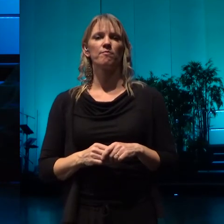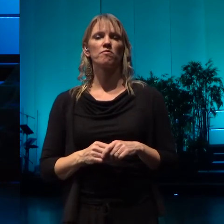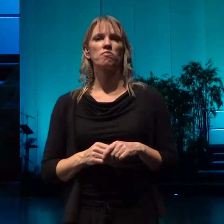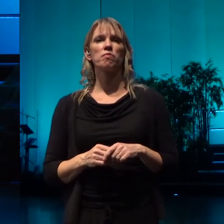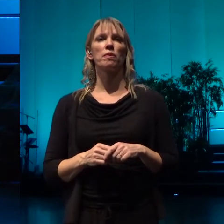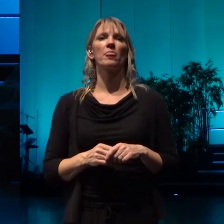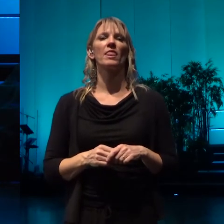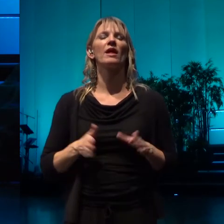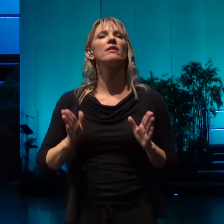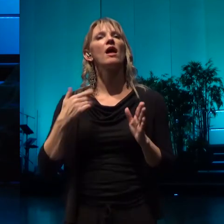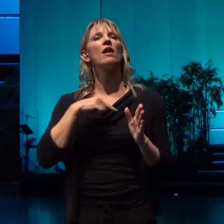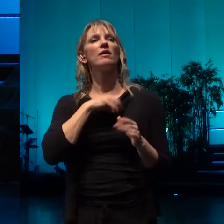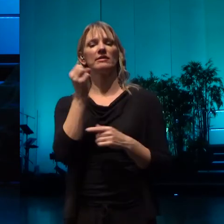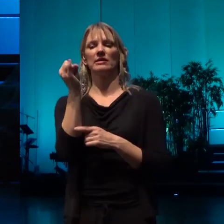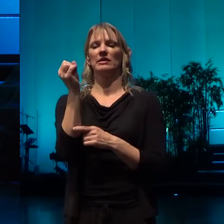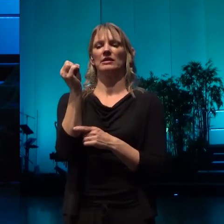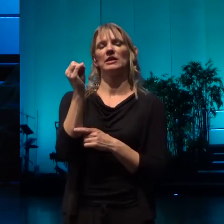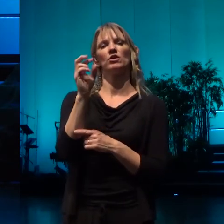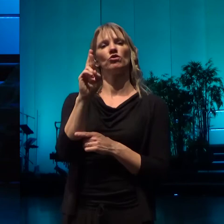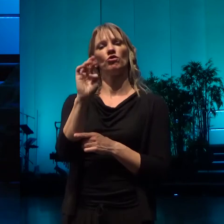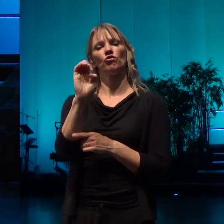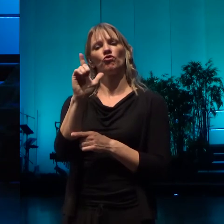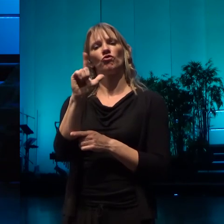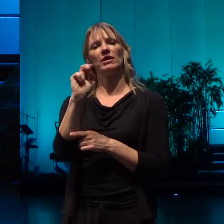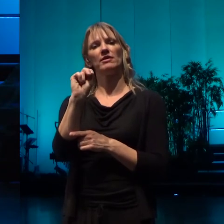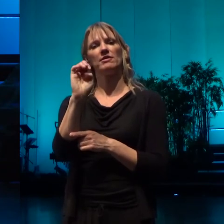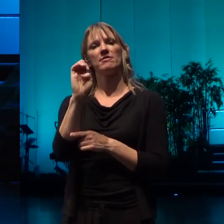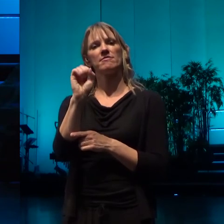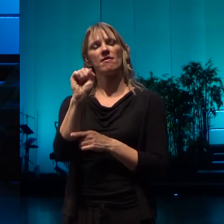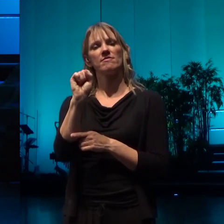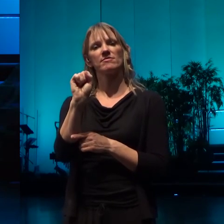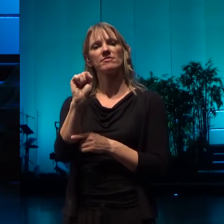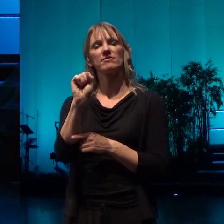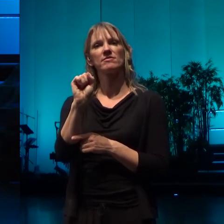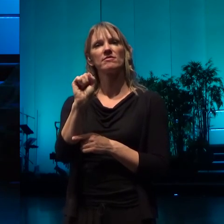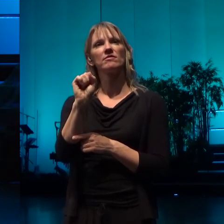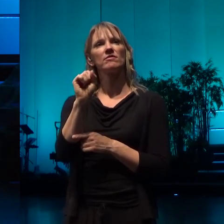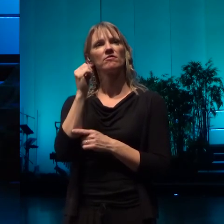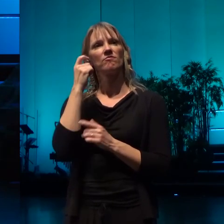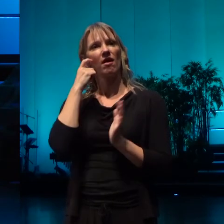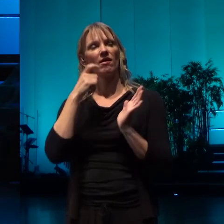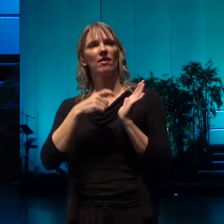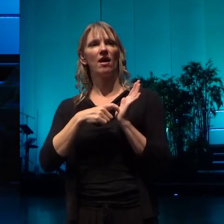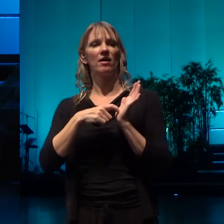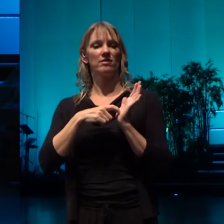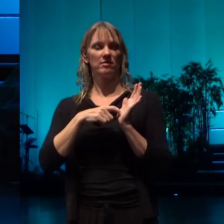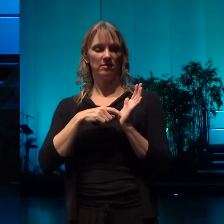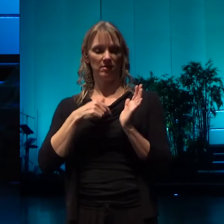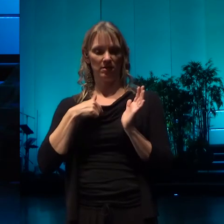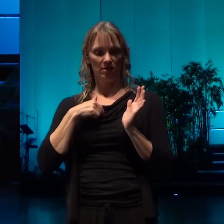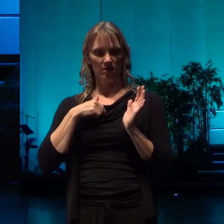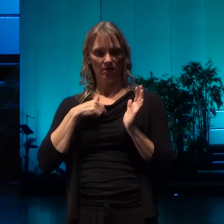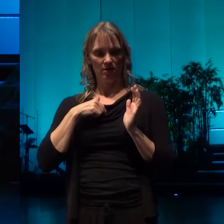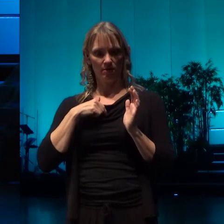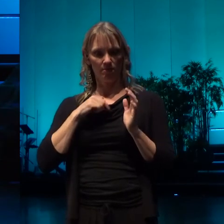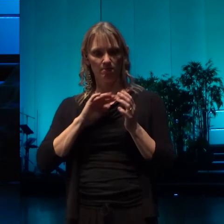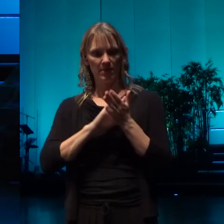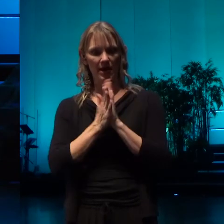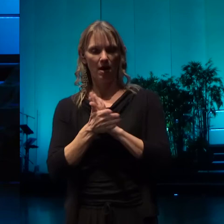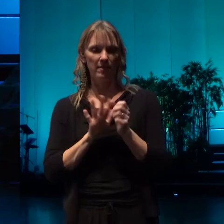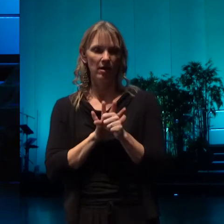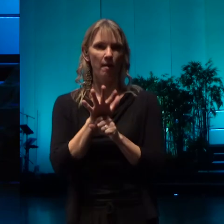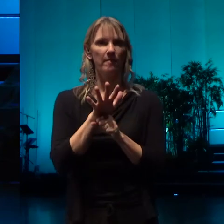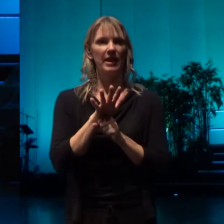And may we plant a seed of realness, realizing that simply by being wholly authentic,